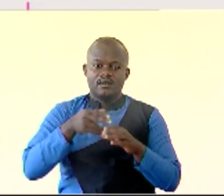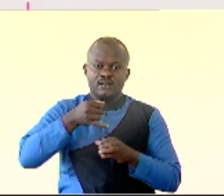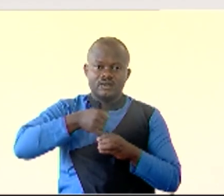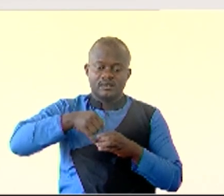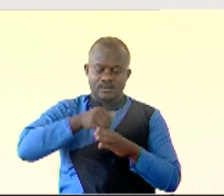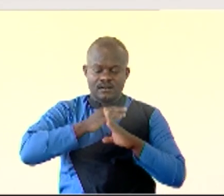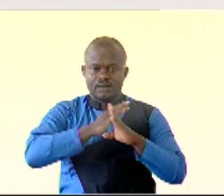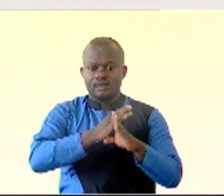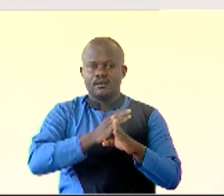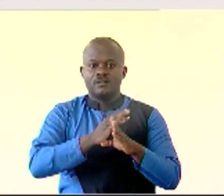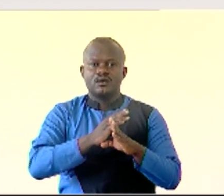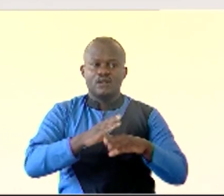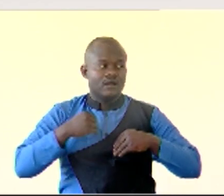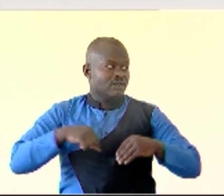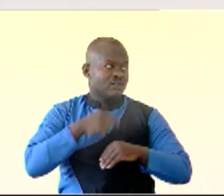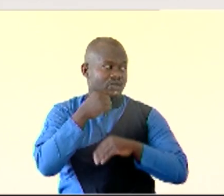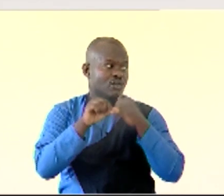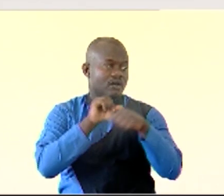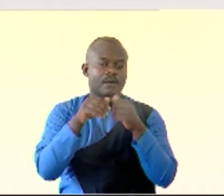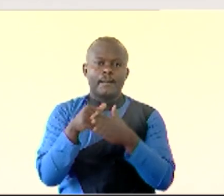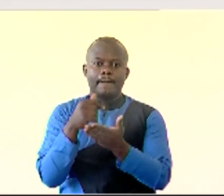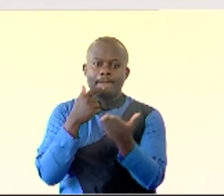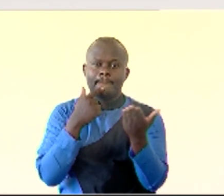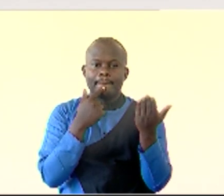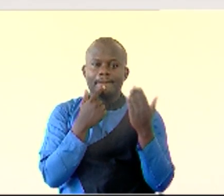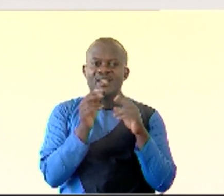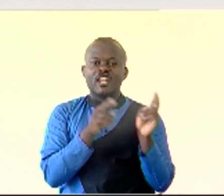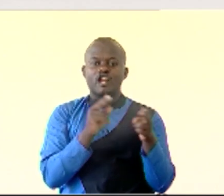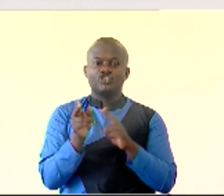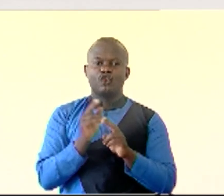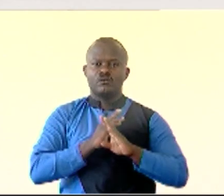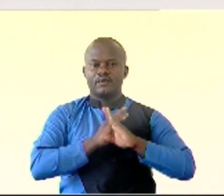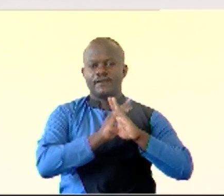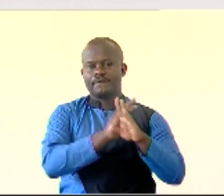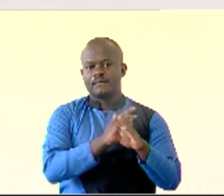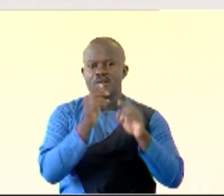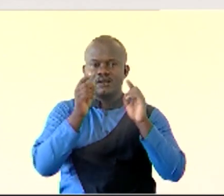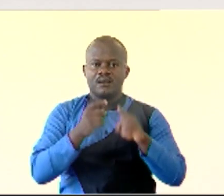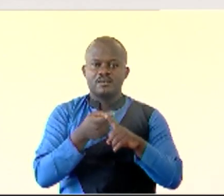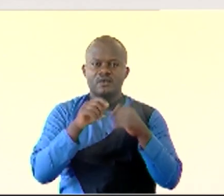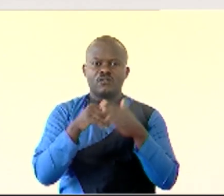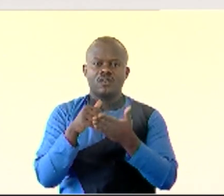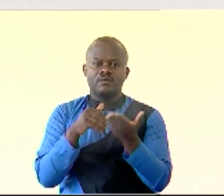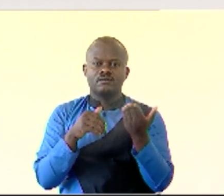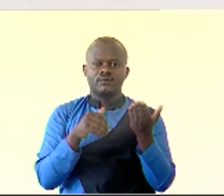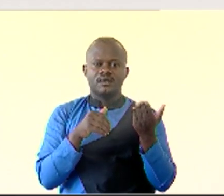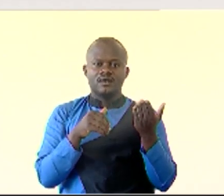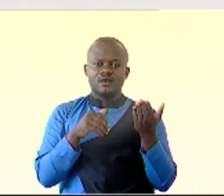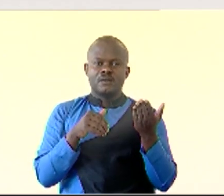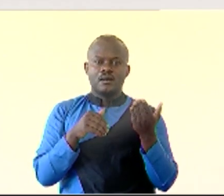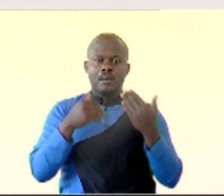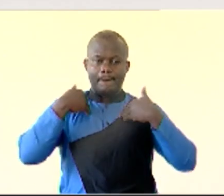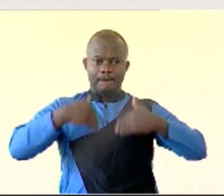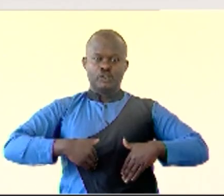antibodies. So let's talk about the natural immunity. It comes from that is inborn immunity. You are